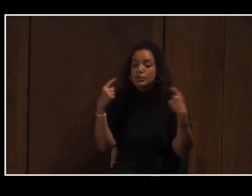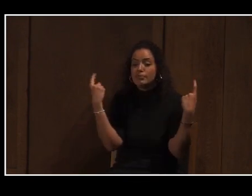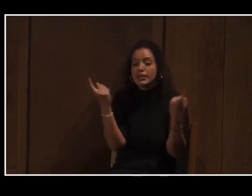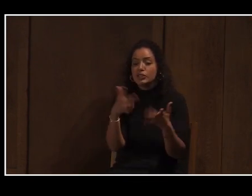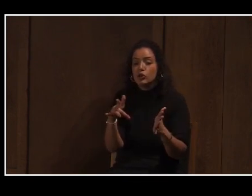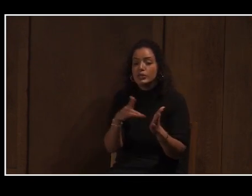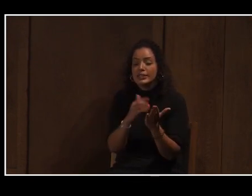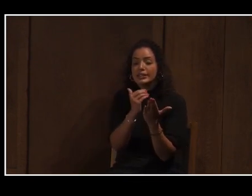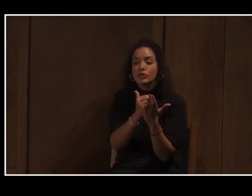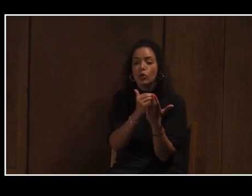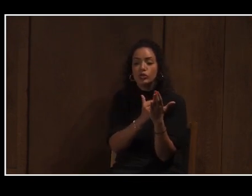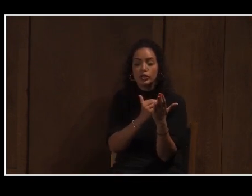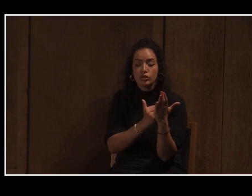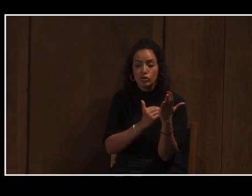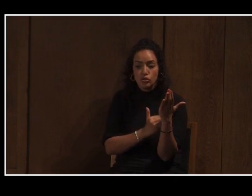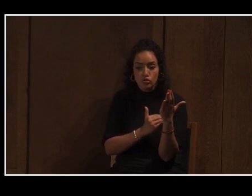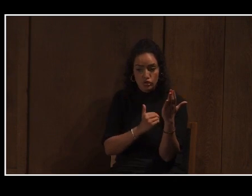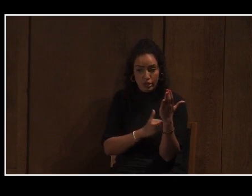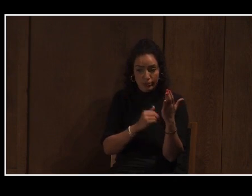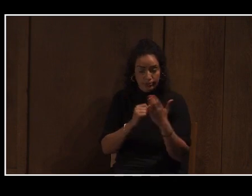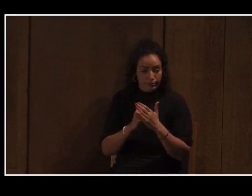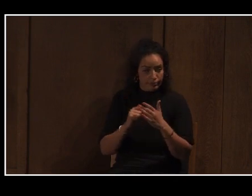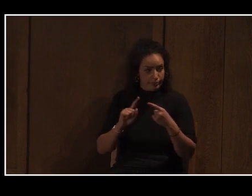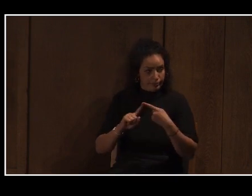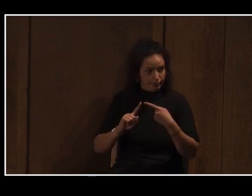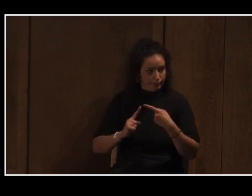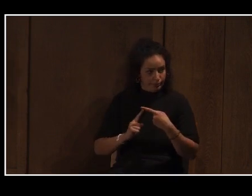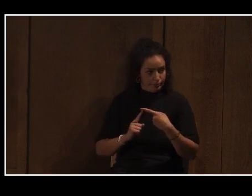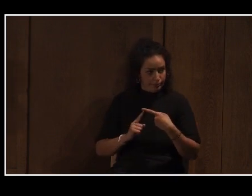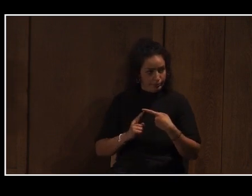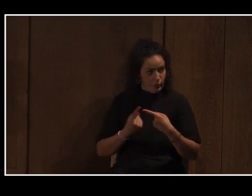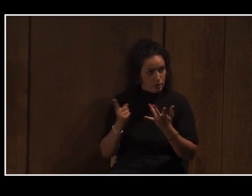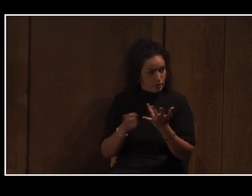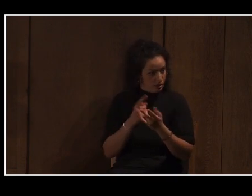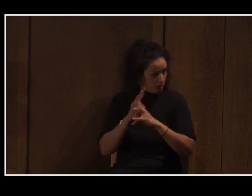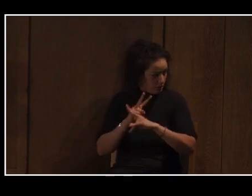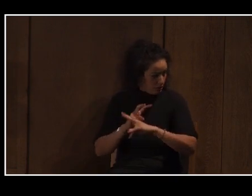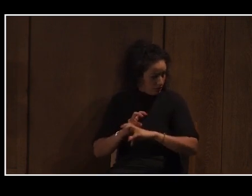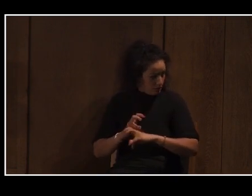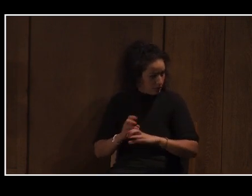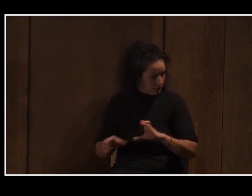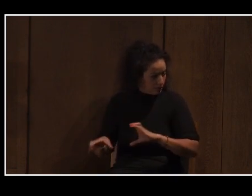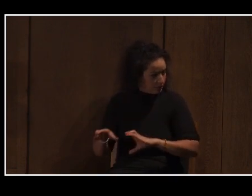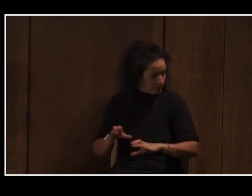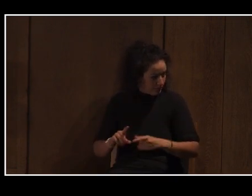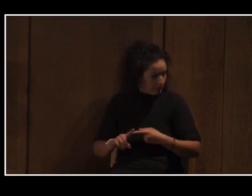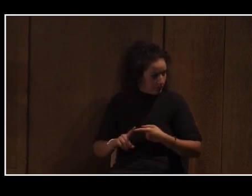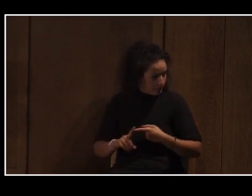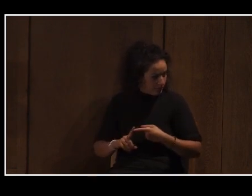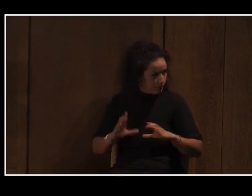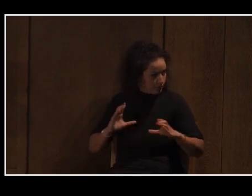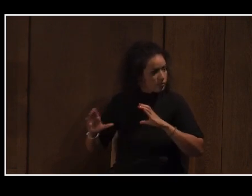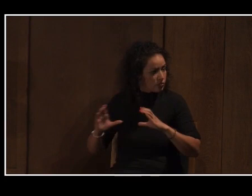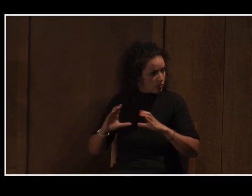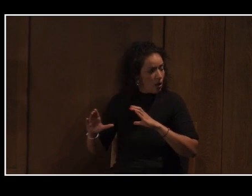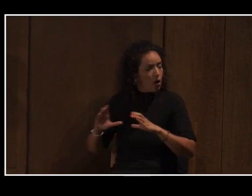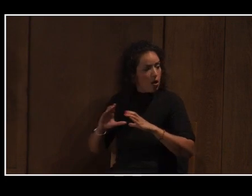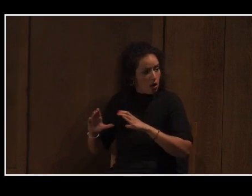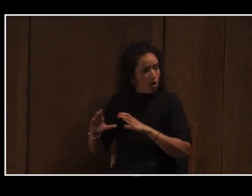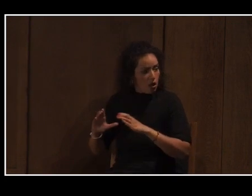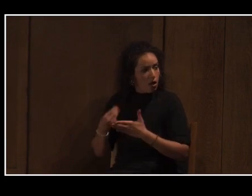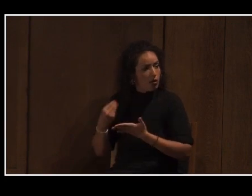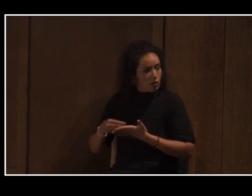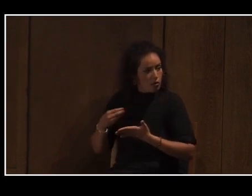first not only for ourselves, but actually for the world. Talk about also another experiment. And basically, a city constitution is a